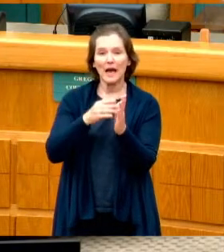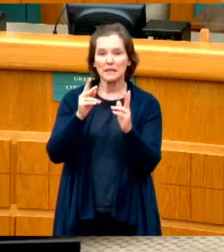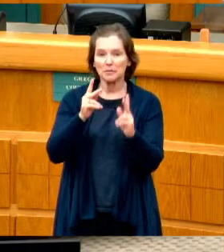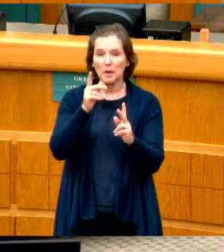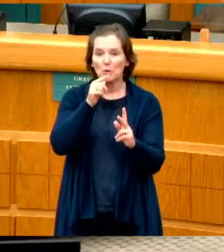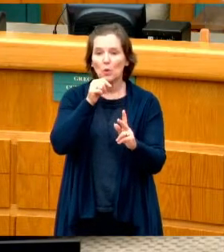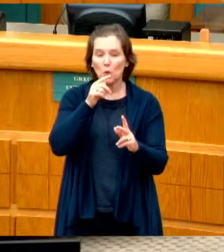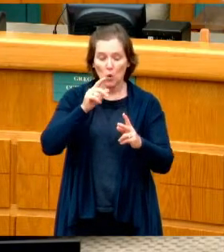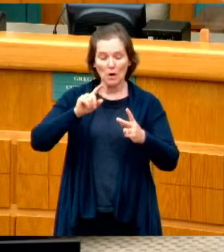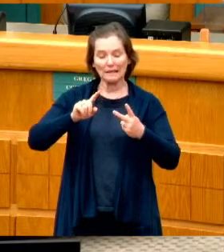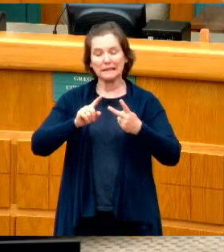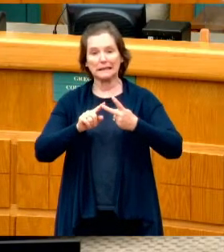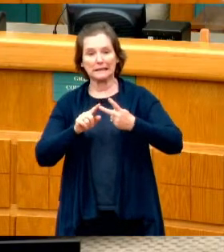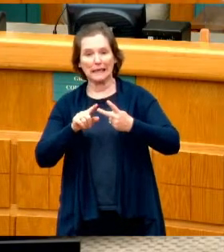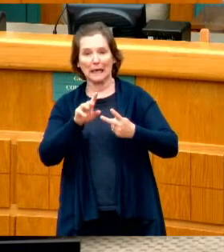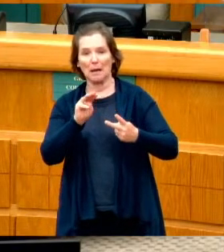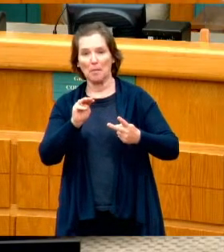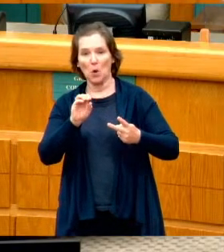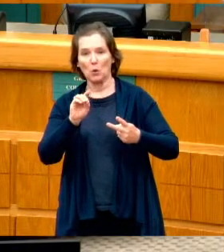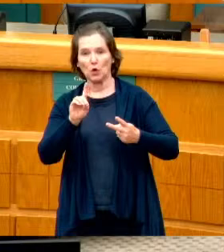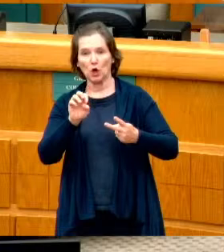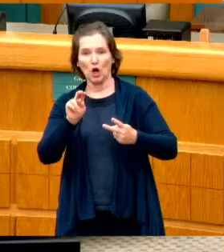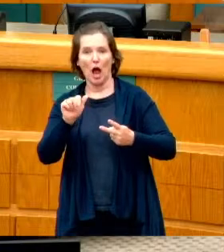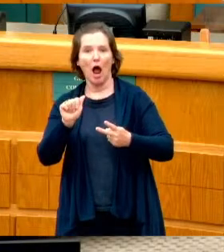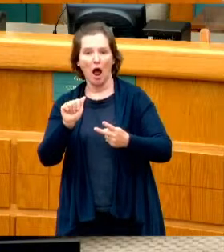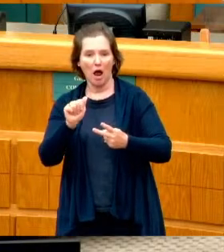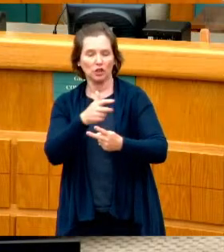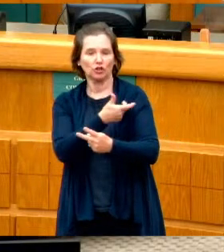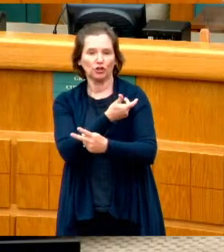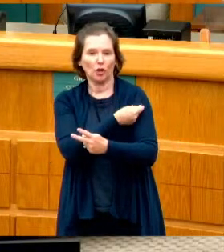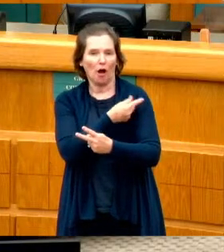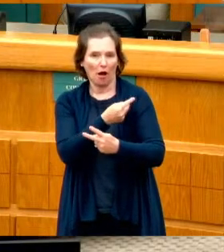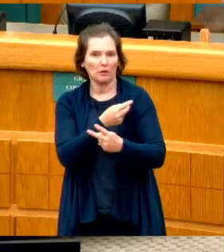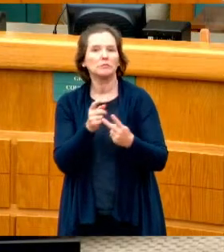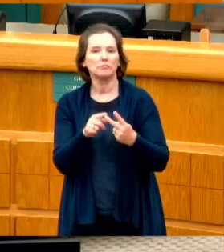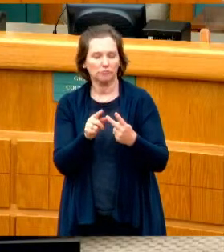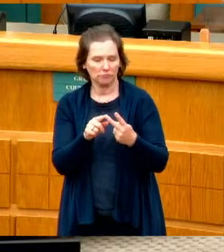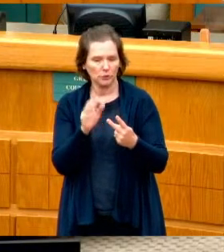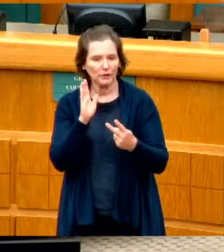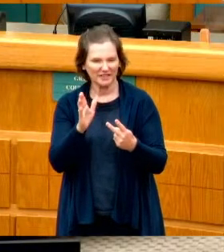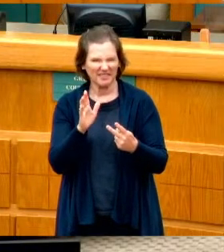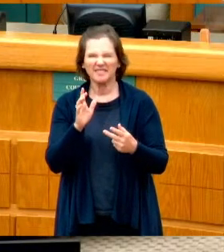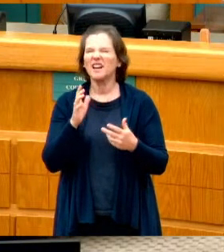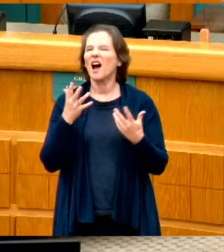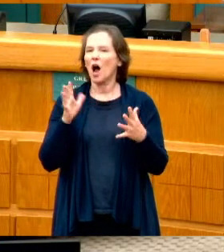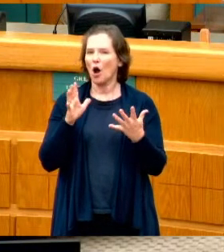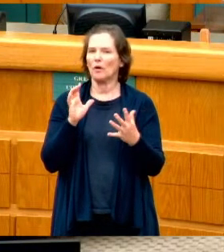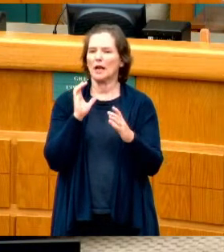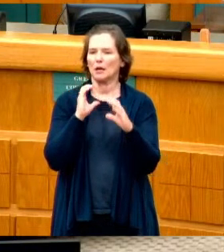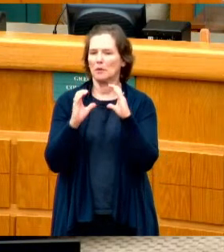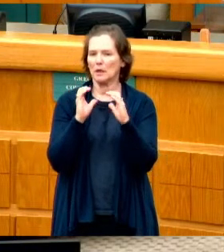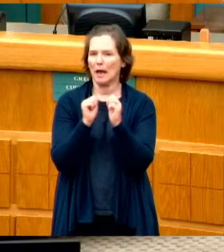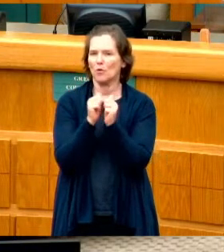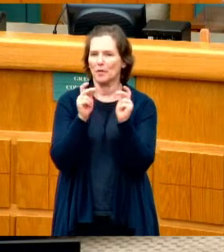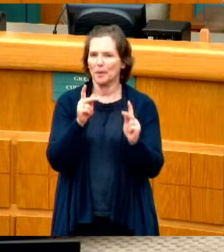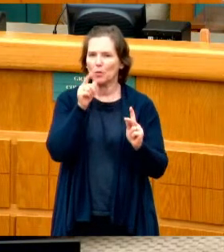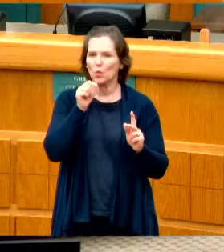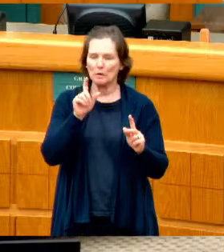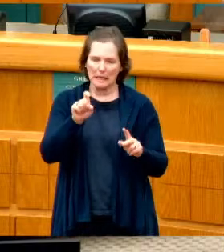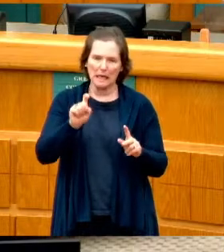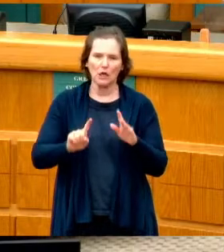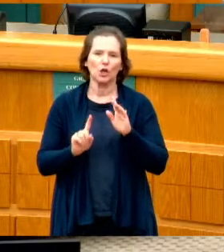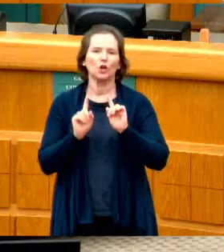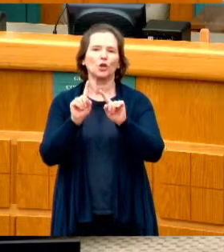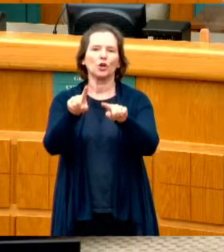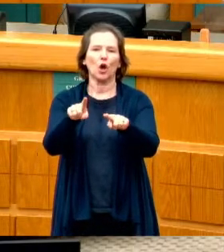Robstown, Texas. There have also been other vaccination clinics throughout the city that are taking care of our community, such